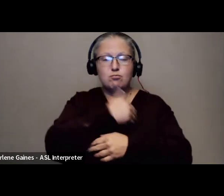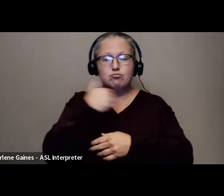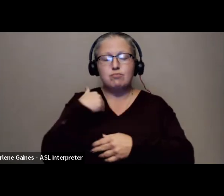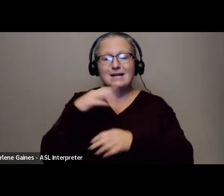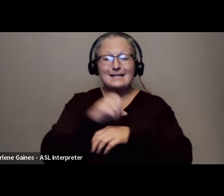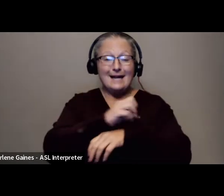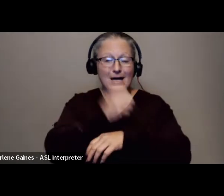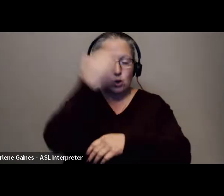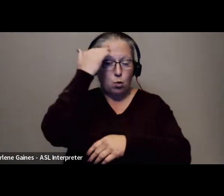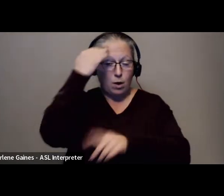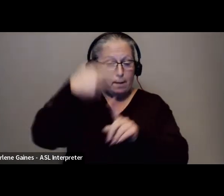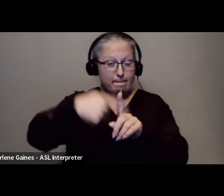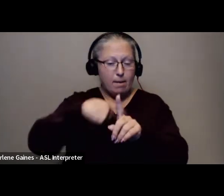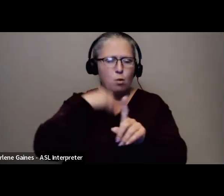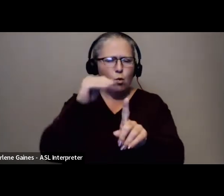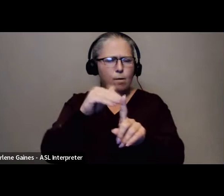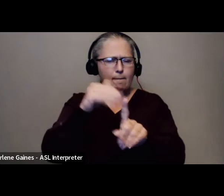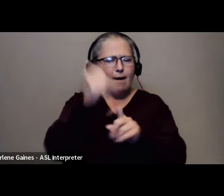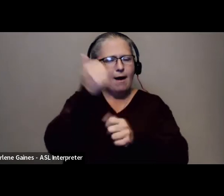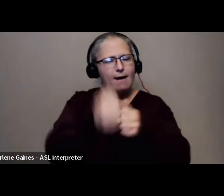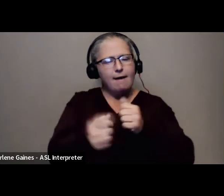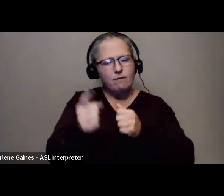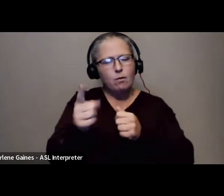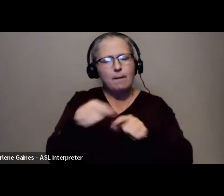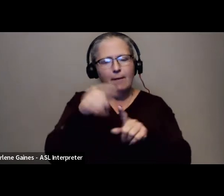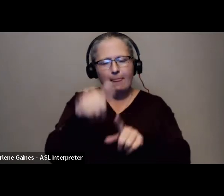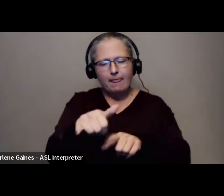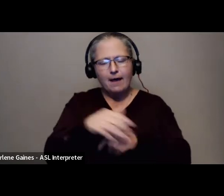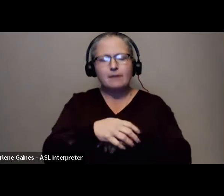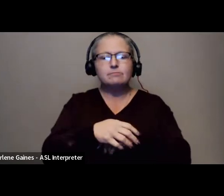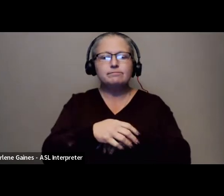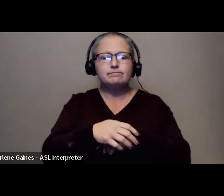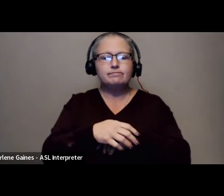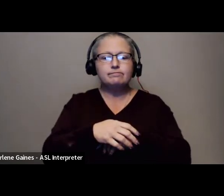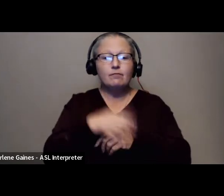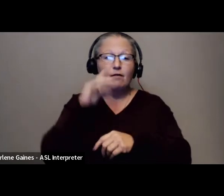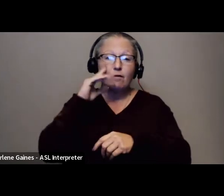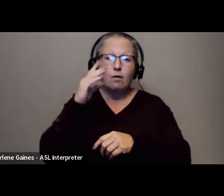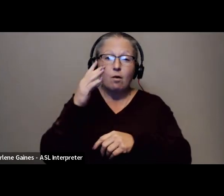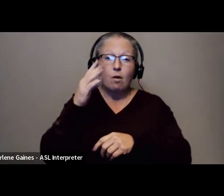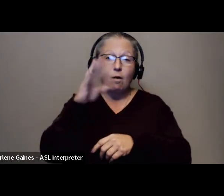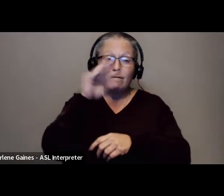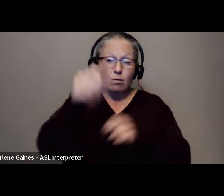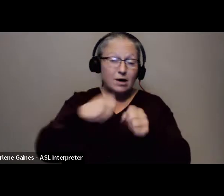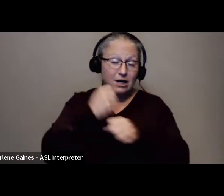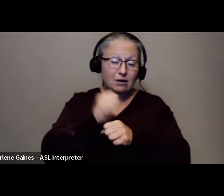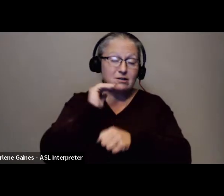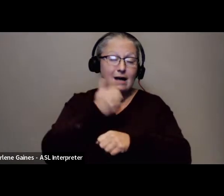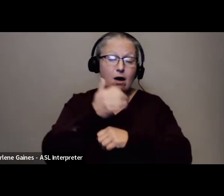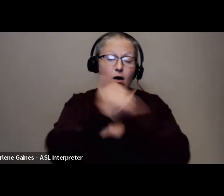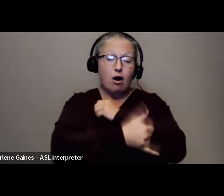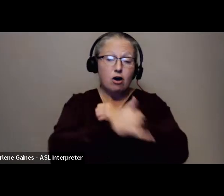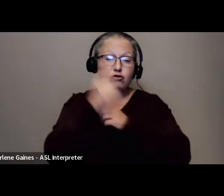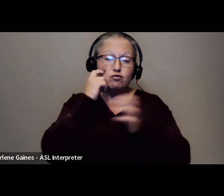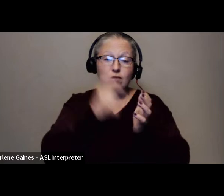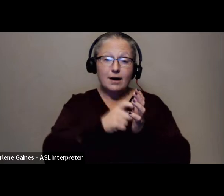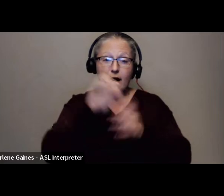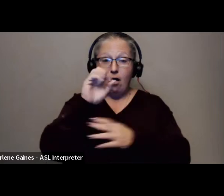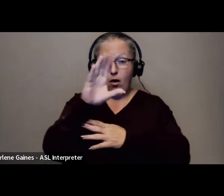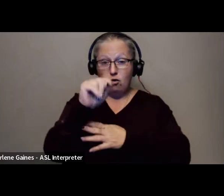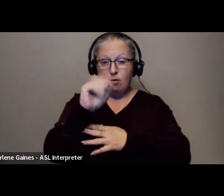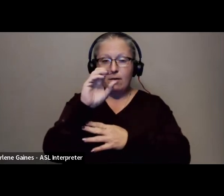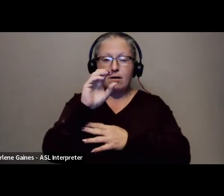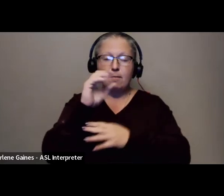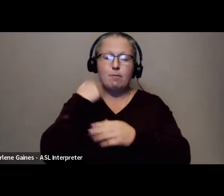Month. So I wanted to remind everybody about that. For nearly 4 decades, our country has recognized October as National Breast